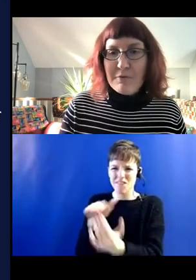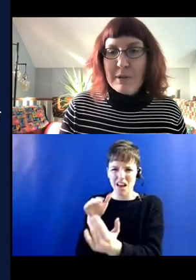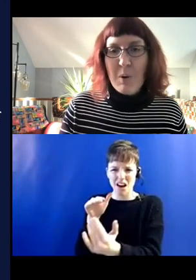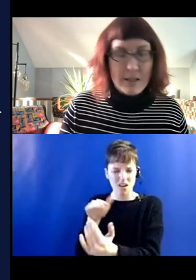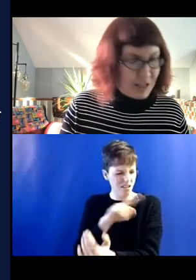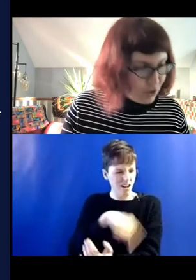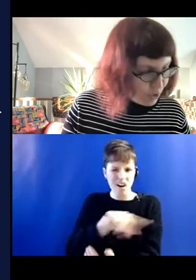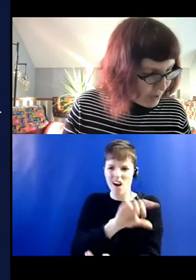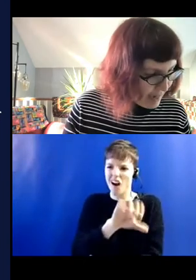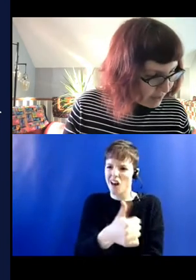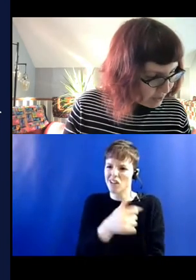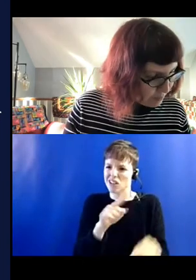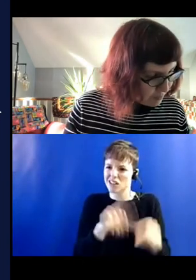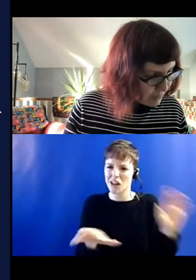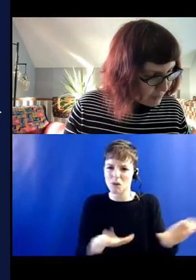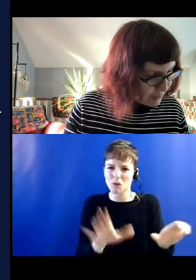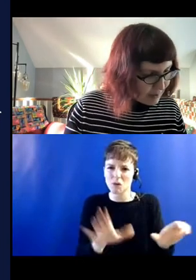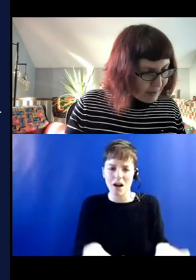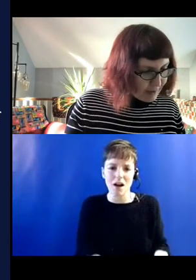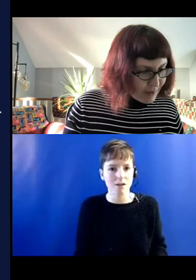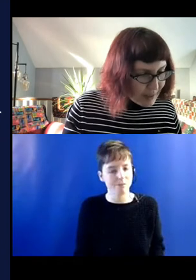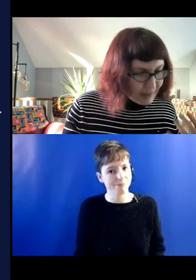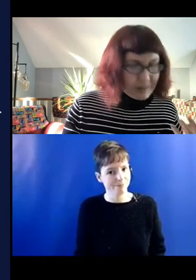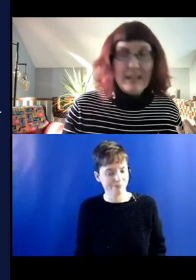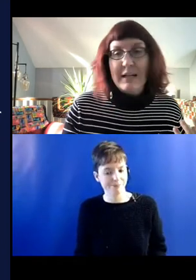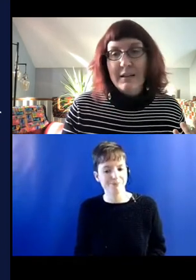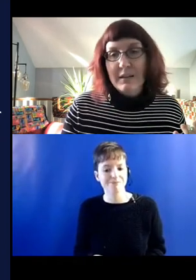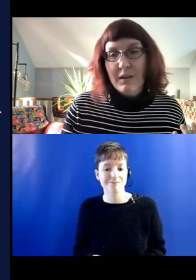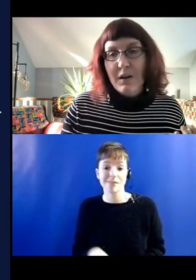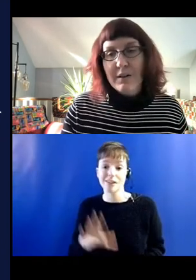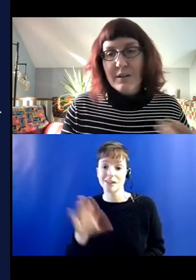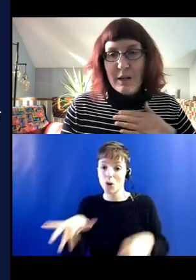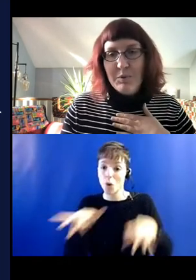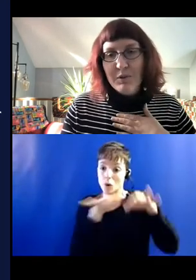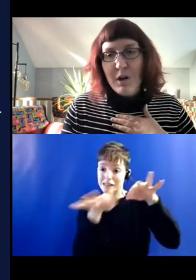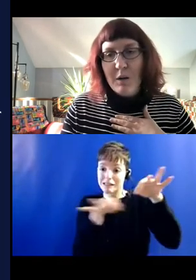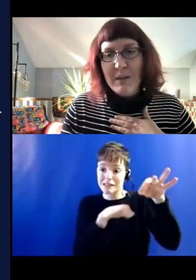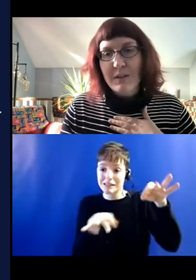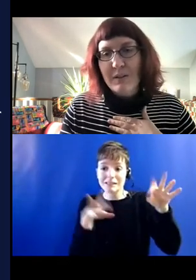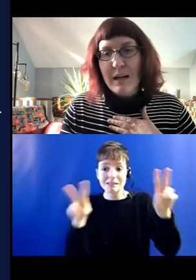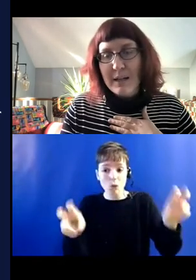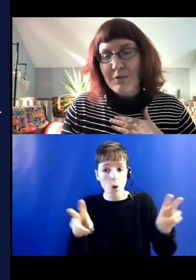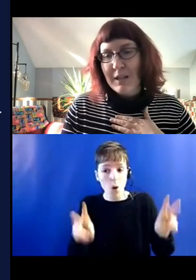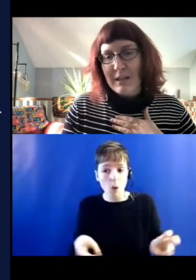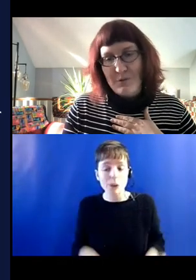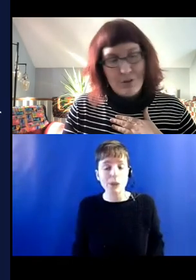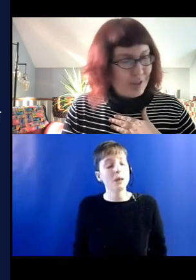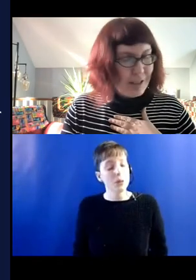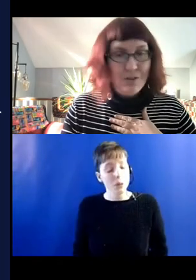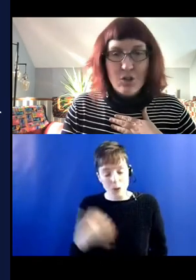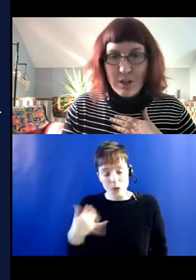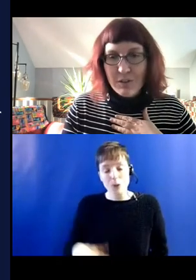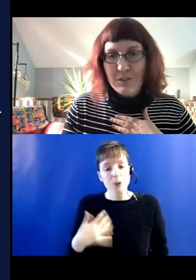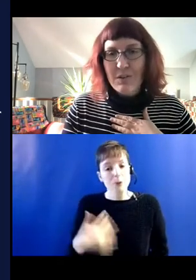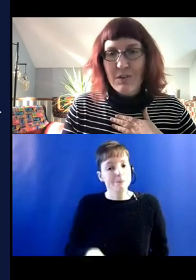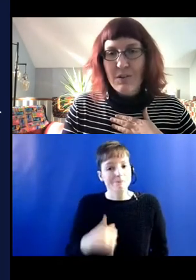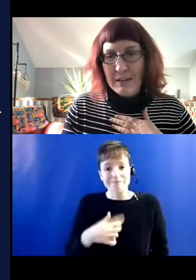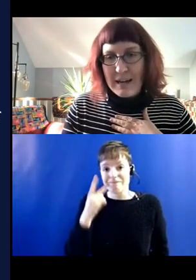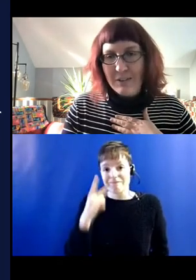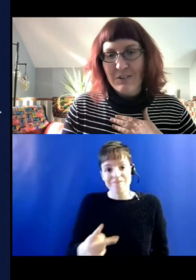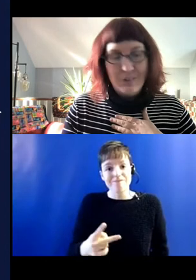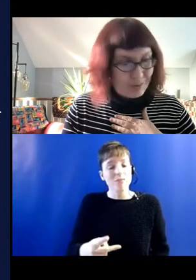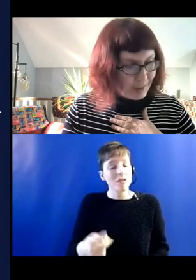not everyone can do that. These then are the types of comments I have encountered in just